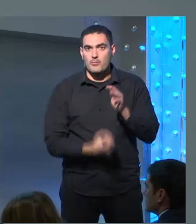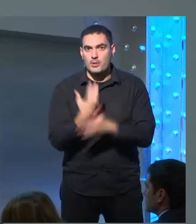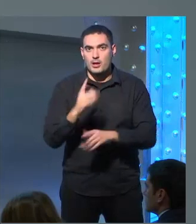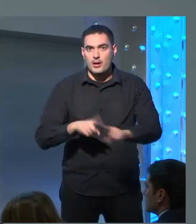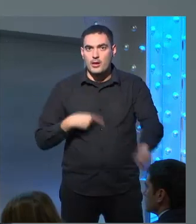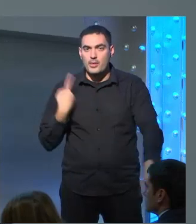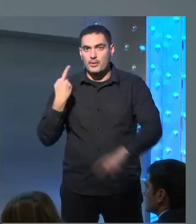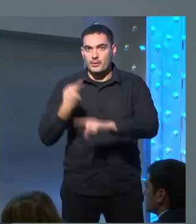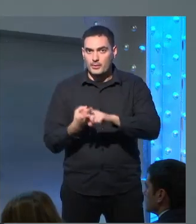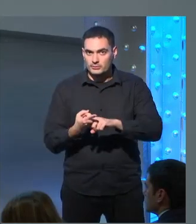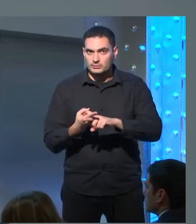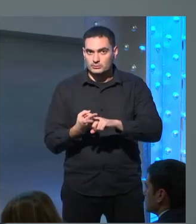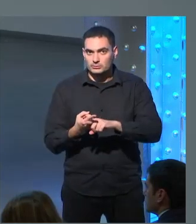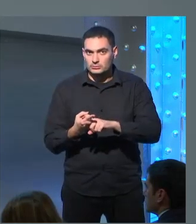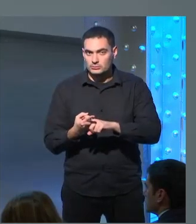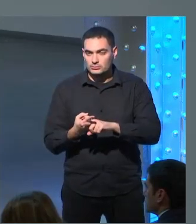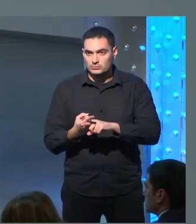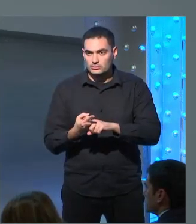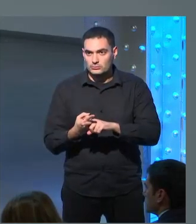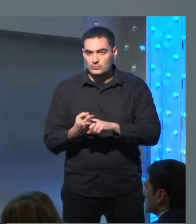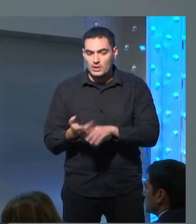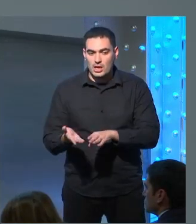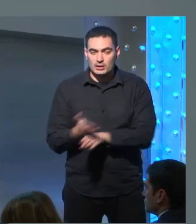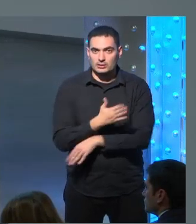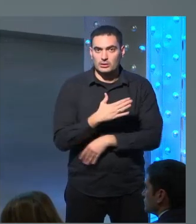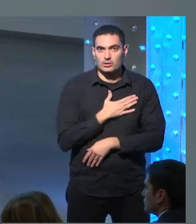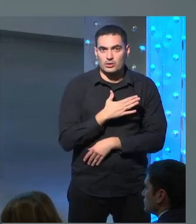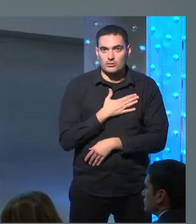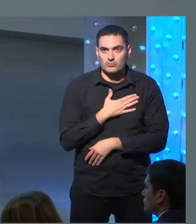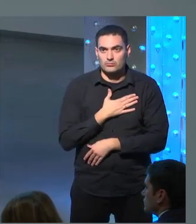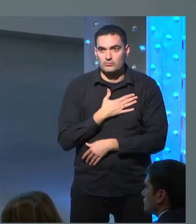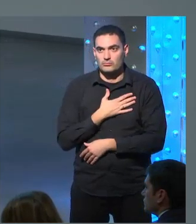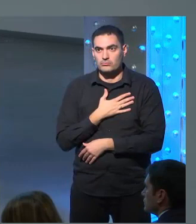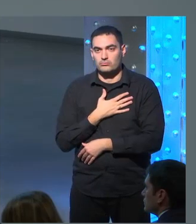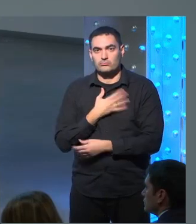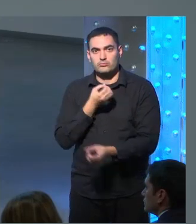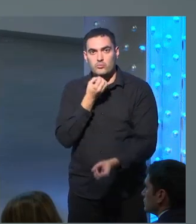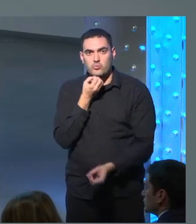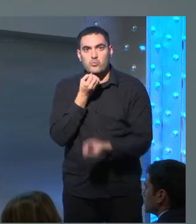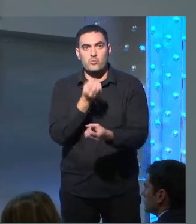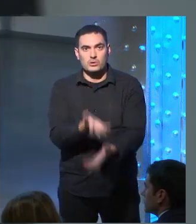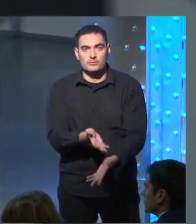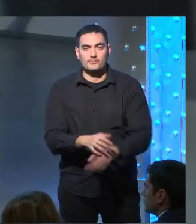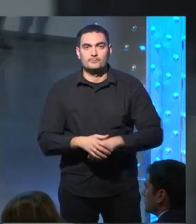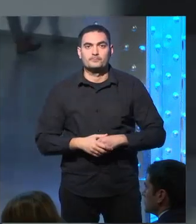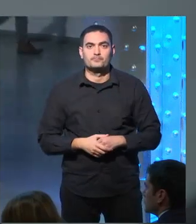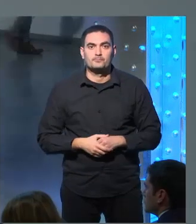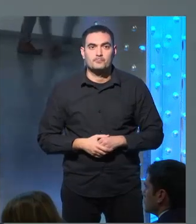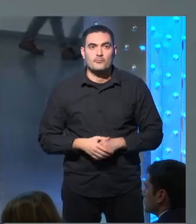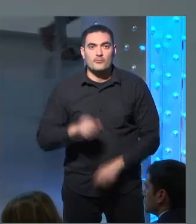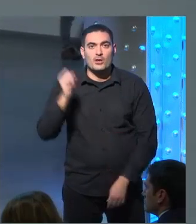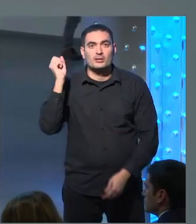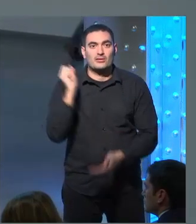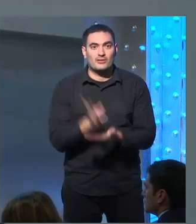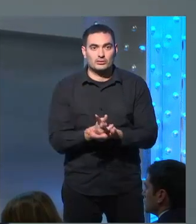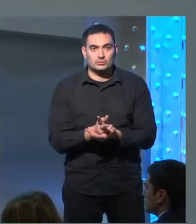that at length, and those speaking before me have also highlighted those same topics.